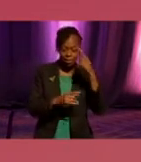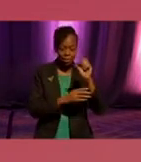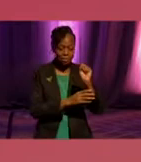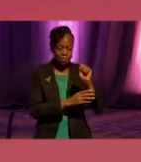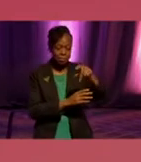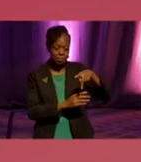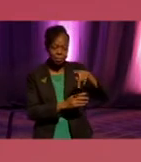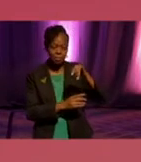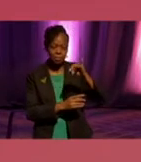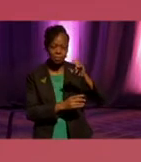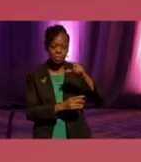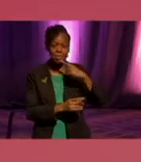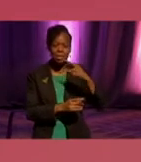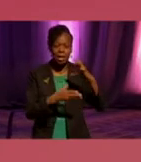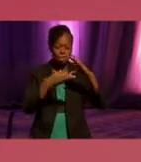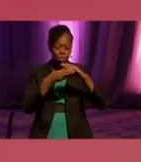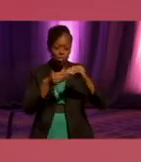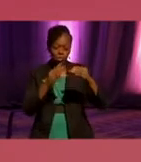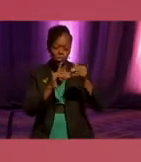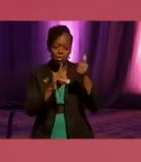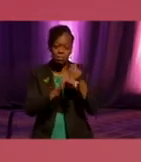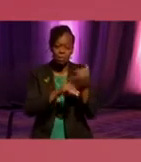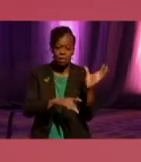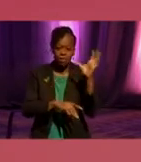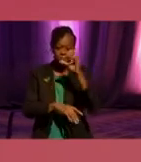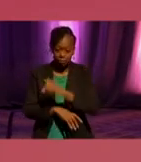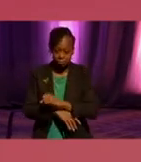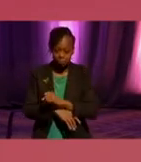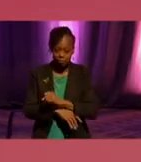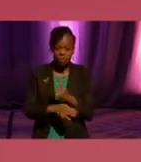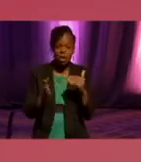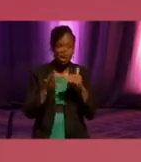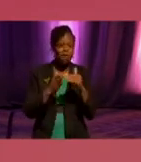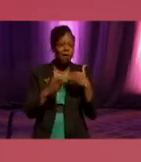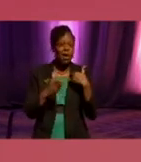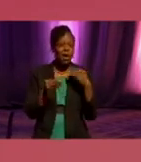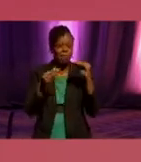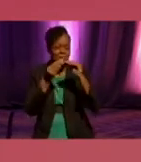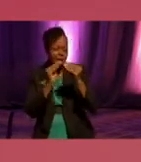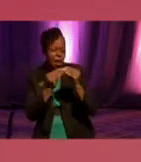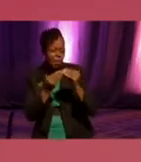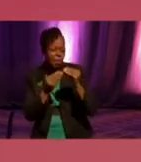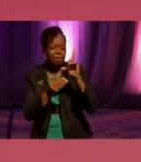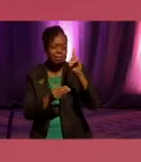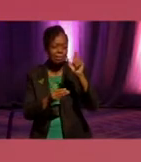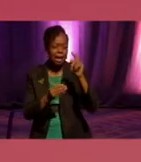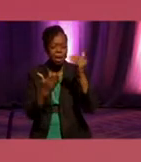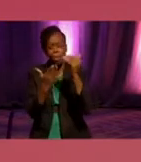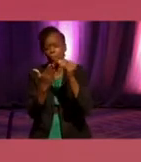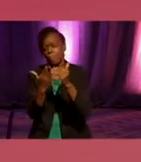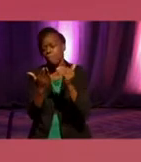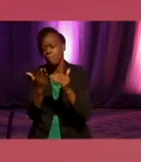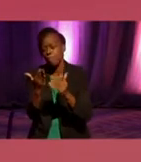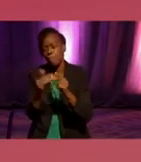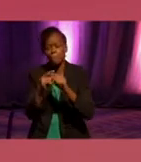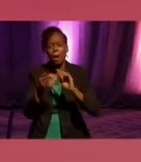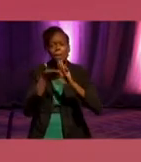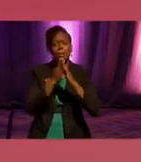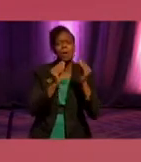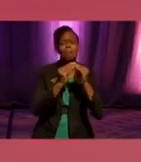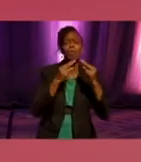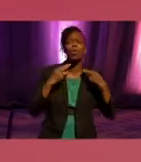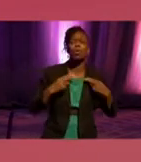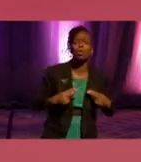are missing. Often we're bombarded with a lot of statistics, but just to humanize it, it's